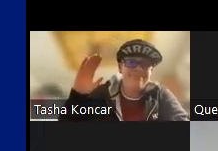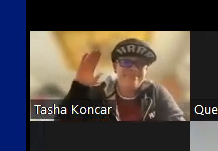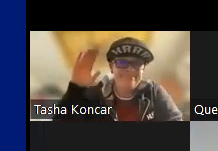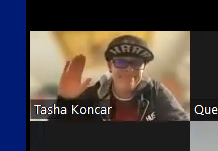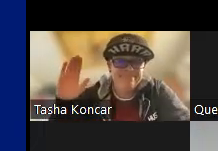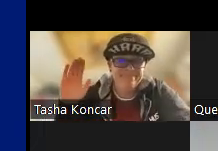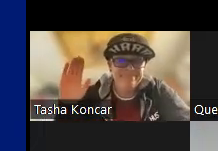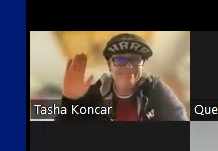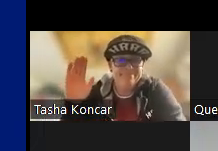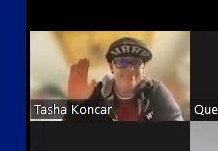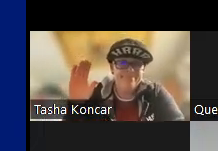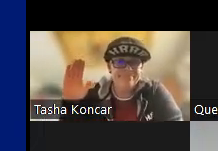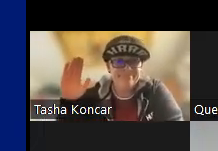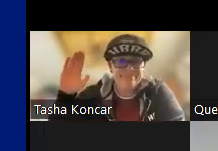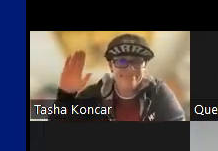Can't tell who. I